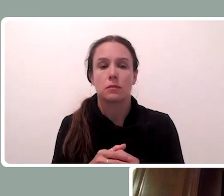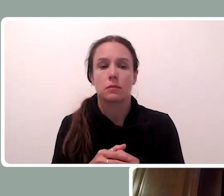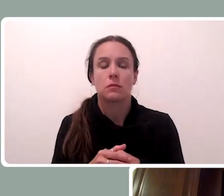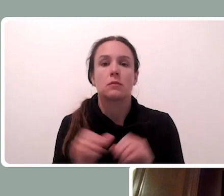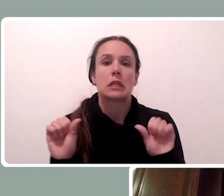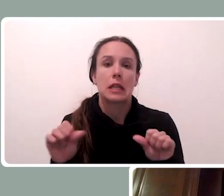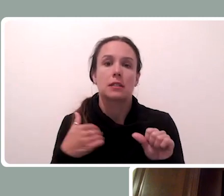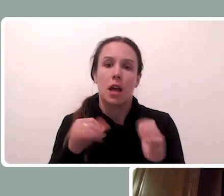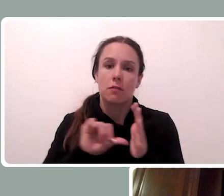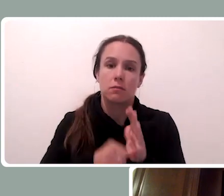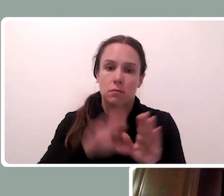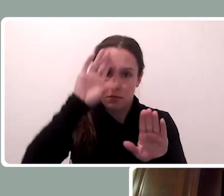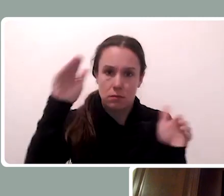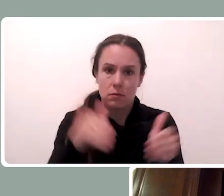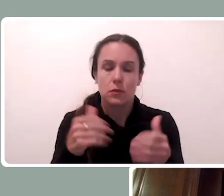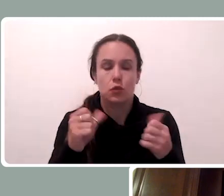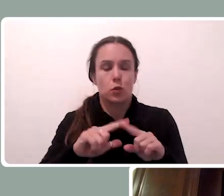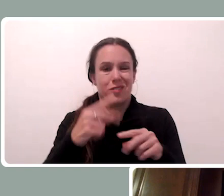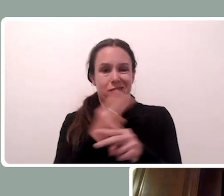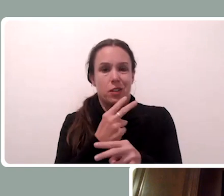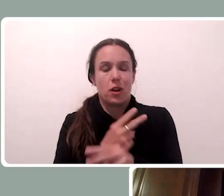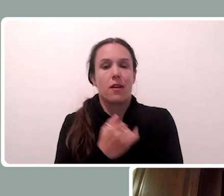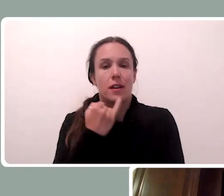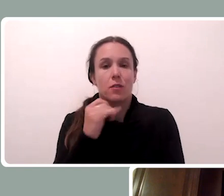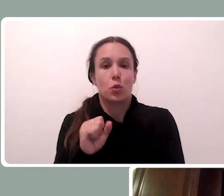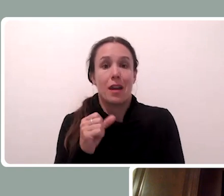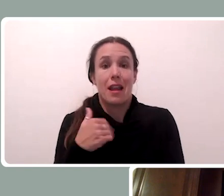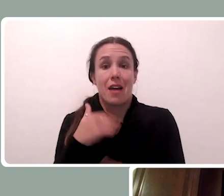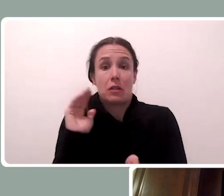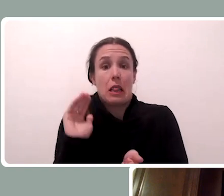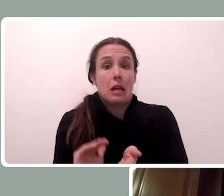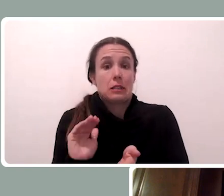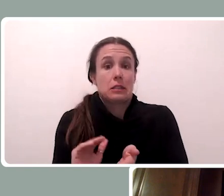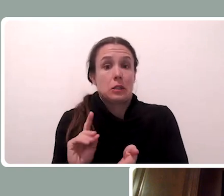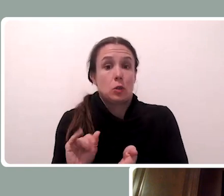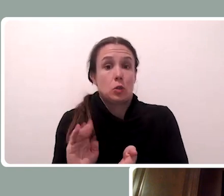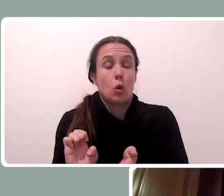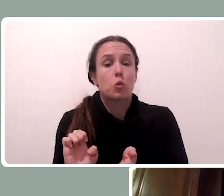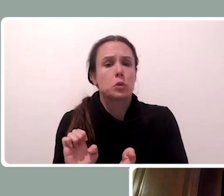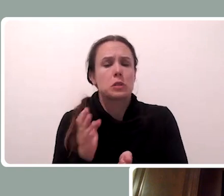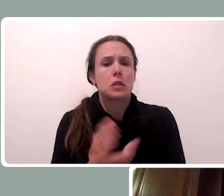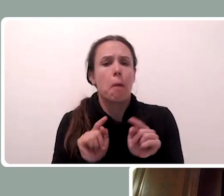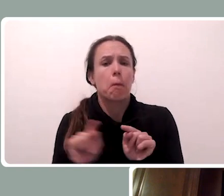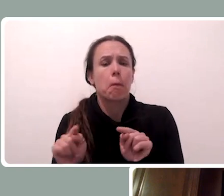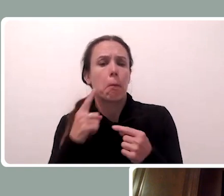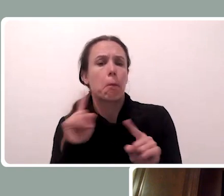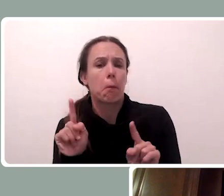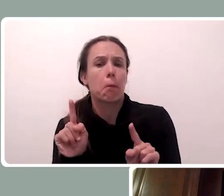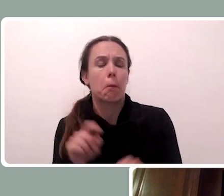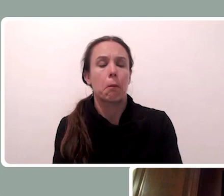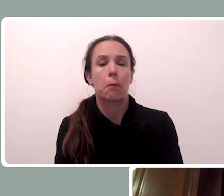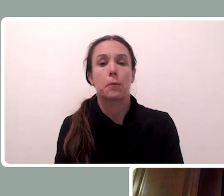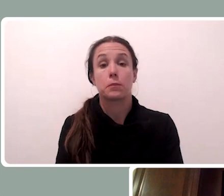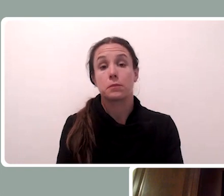on trying to figure out, if we can get with lesser dose. And I think we are seeing some effort coming out of that.